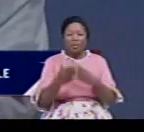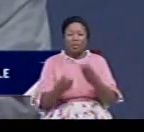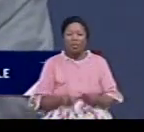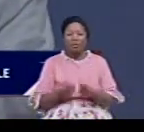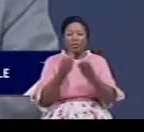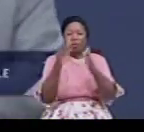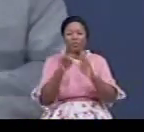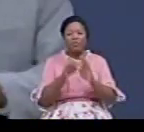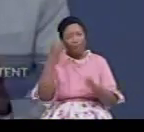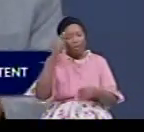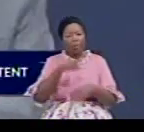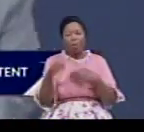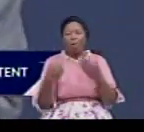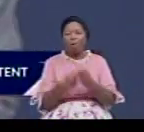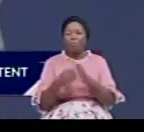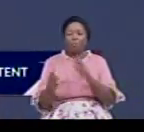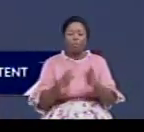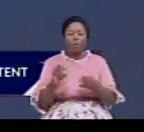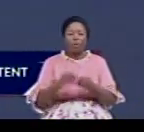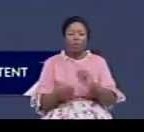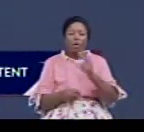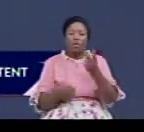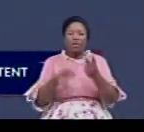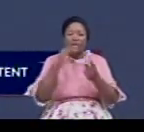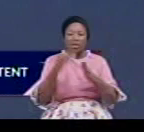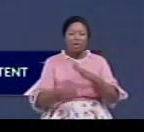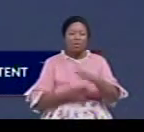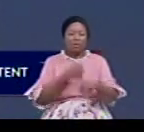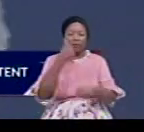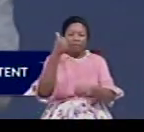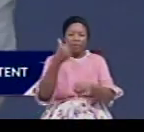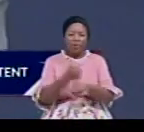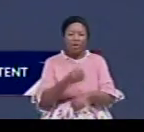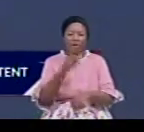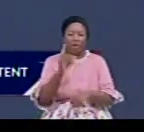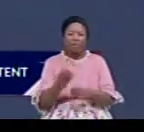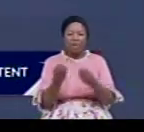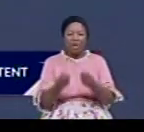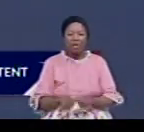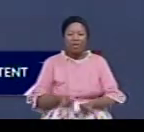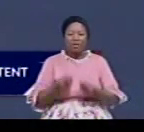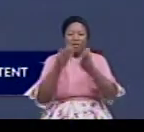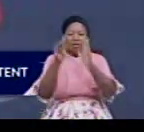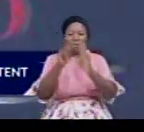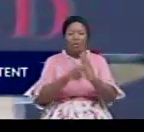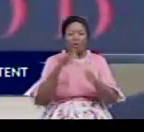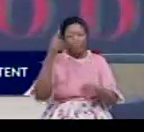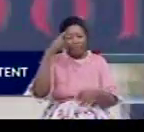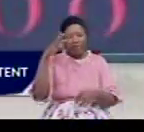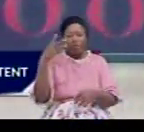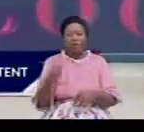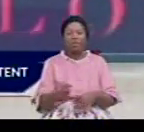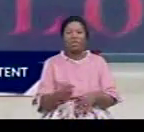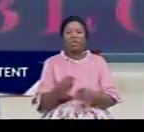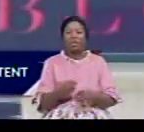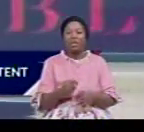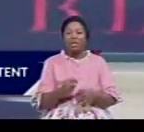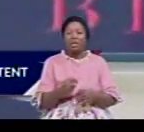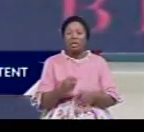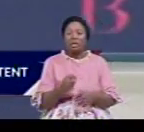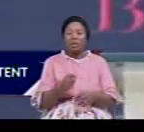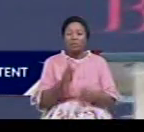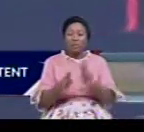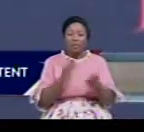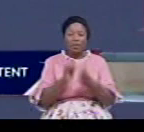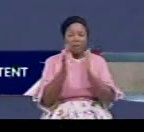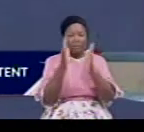Number two is the confirmed atonement for the penitent. It's for everybody,